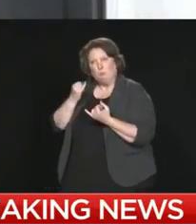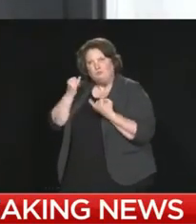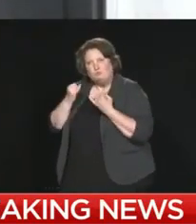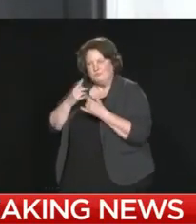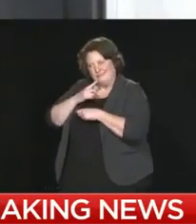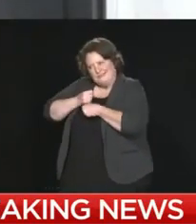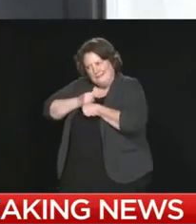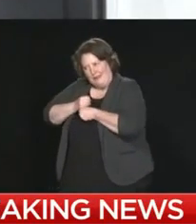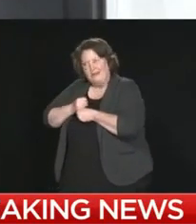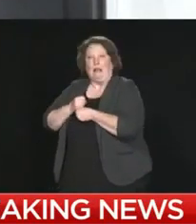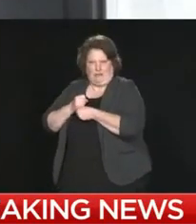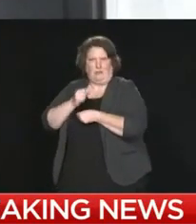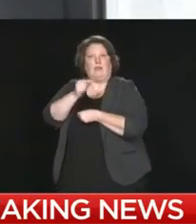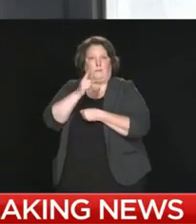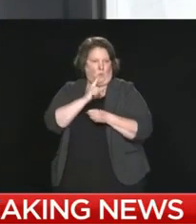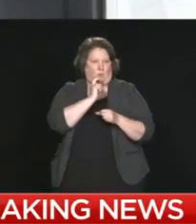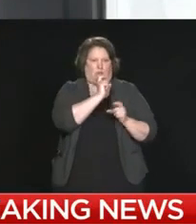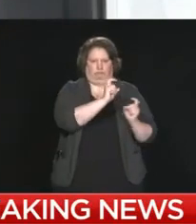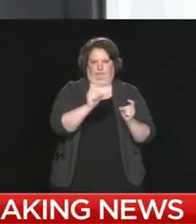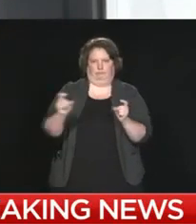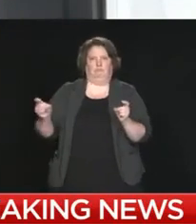government to scale up production.